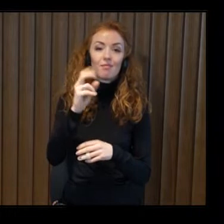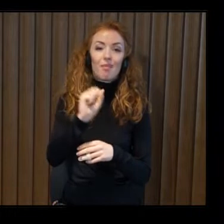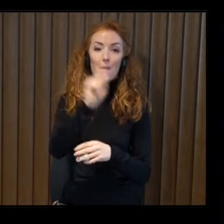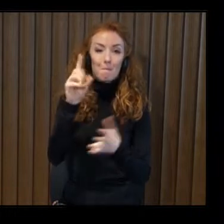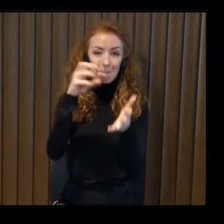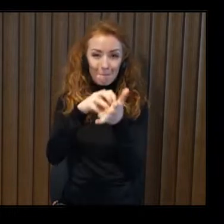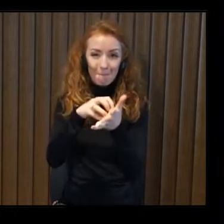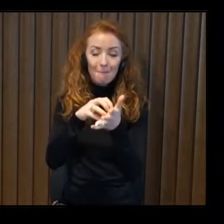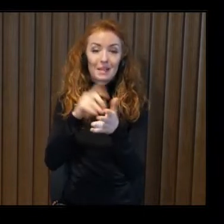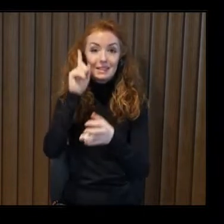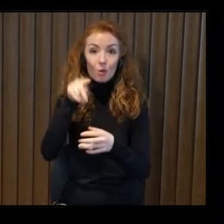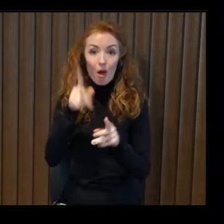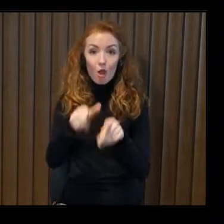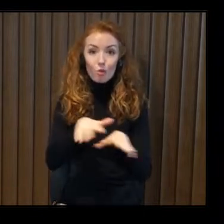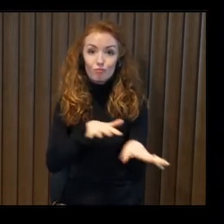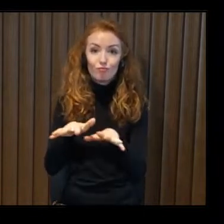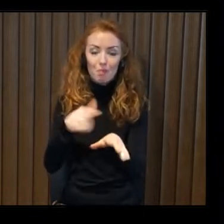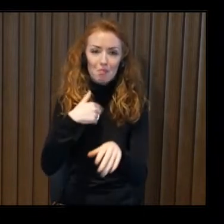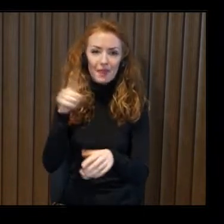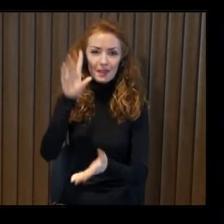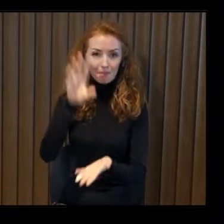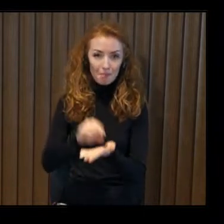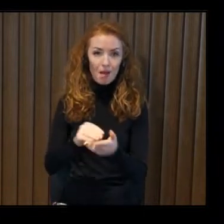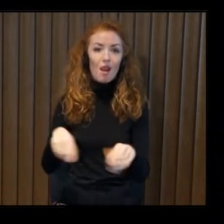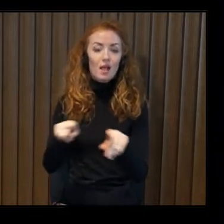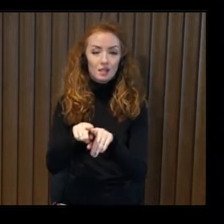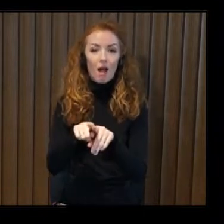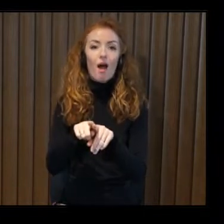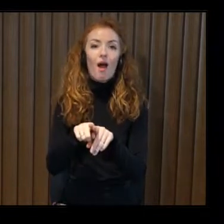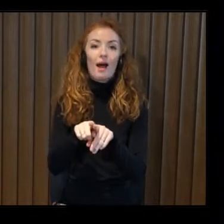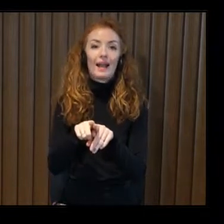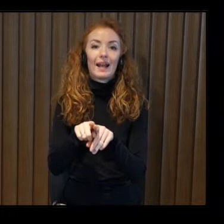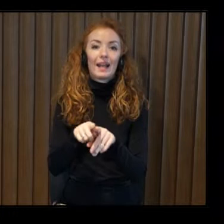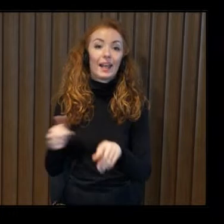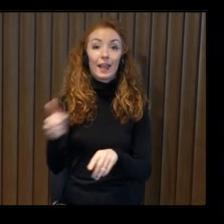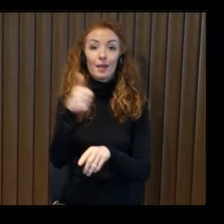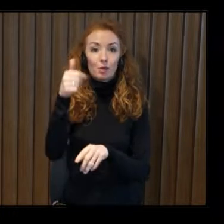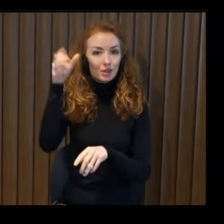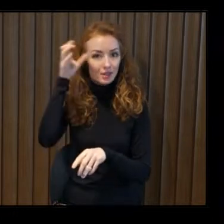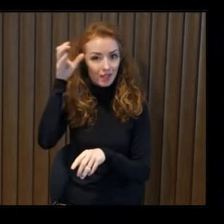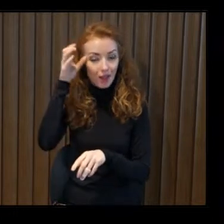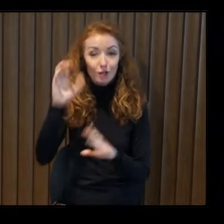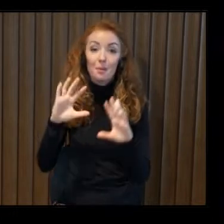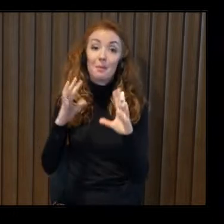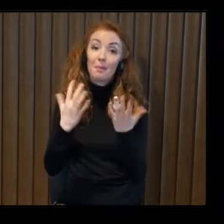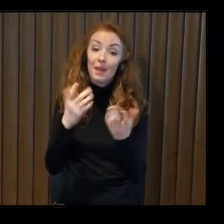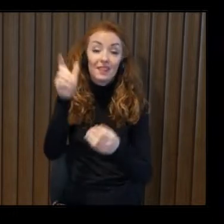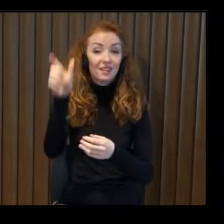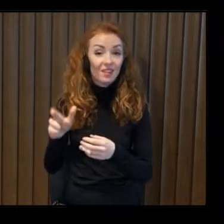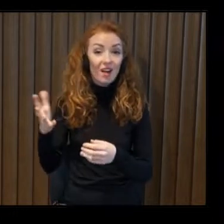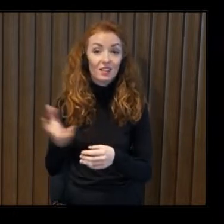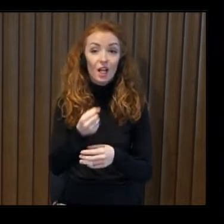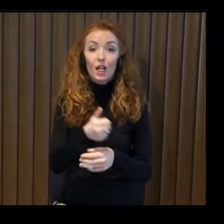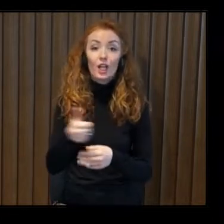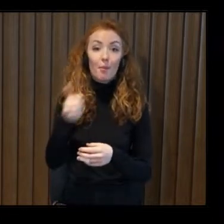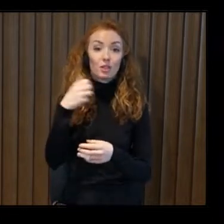experience. But every day, someone with a disability goes onto their bank's website, and they might try to enter some